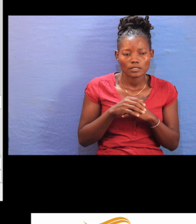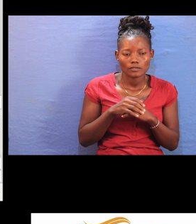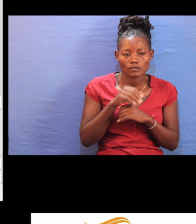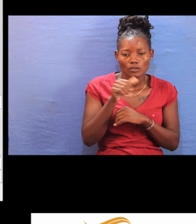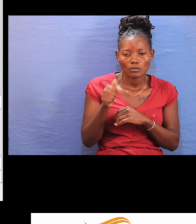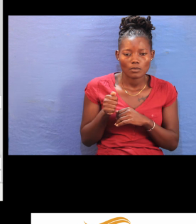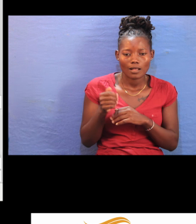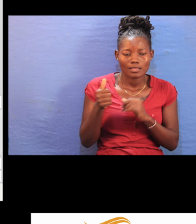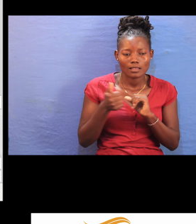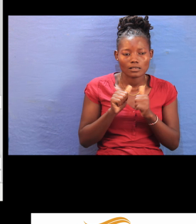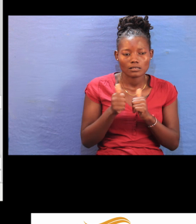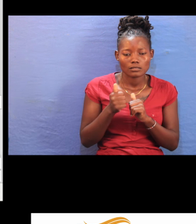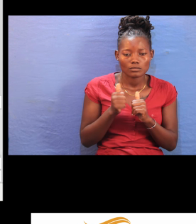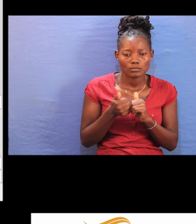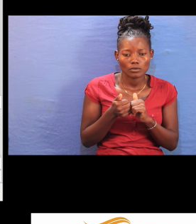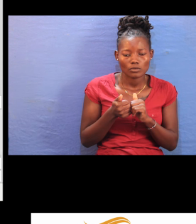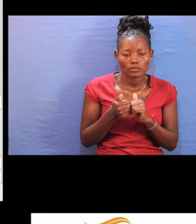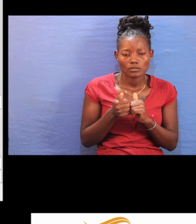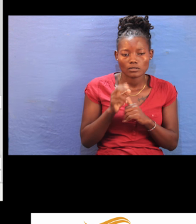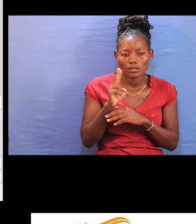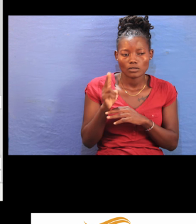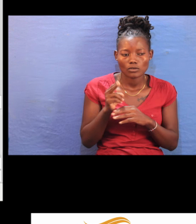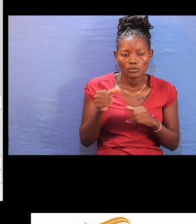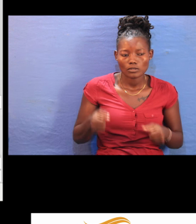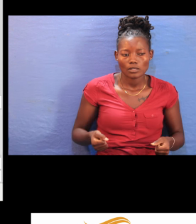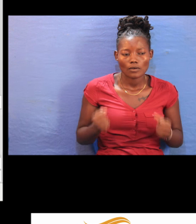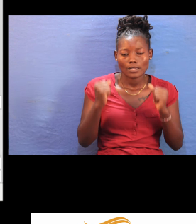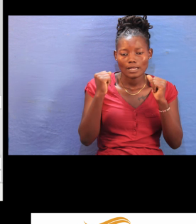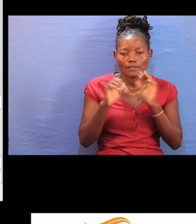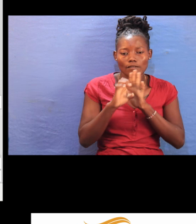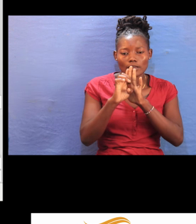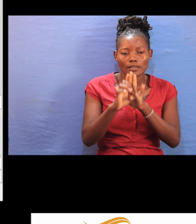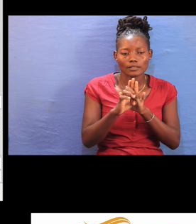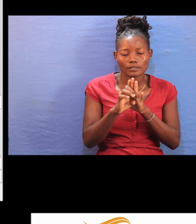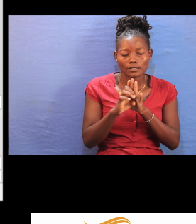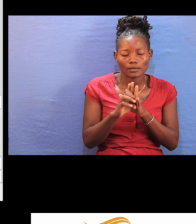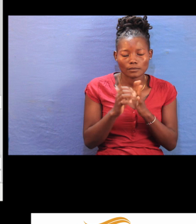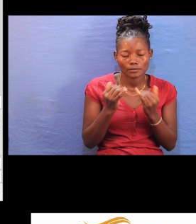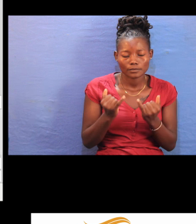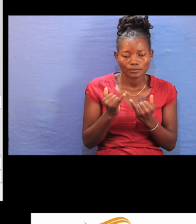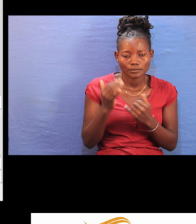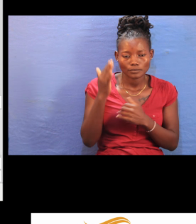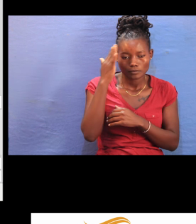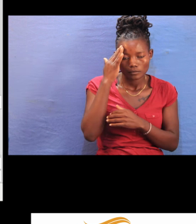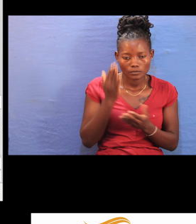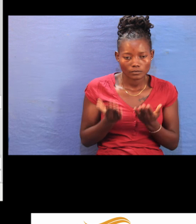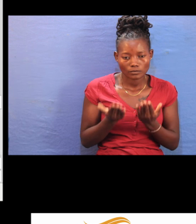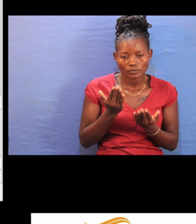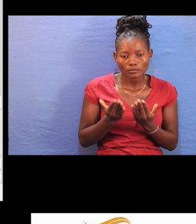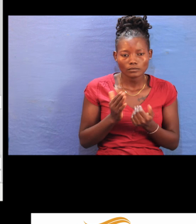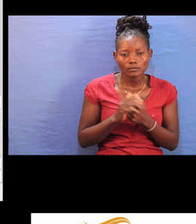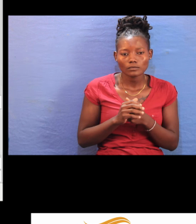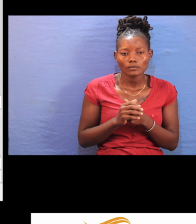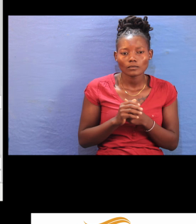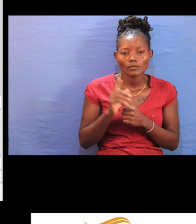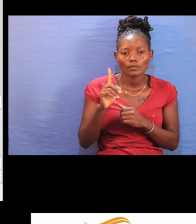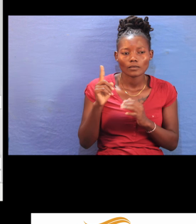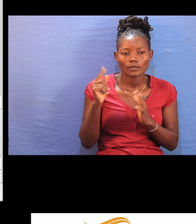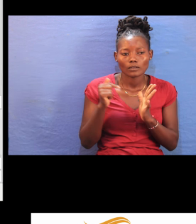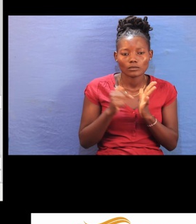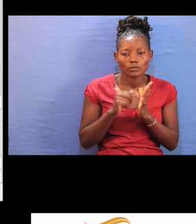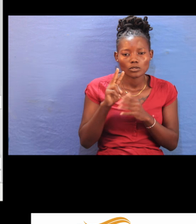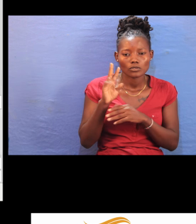other sports, I used a weightlifting example. So it might be I want to lift